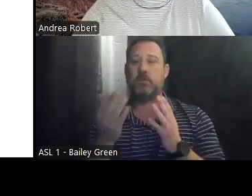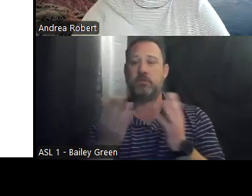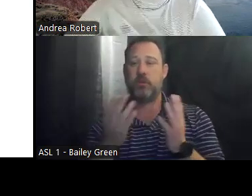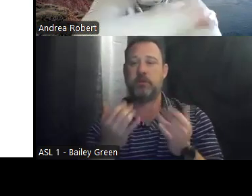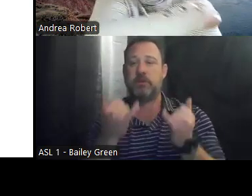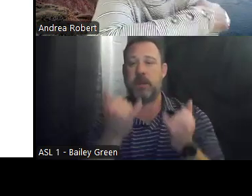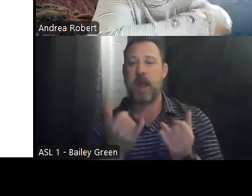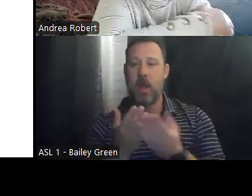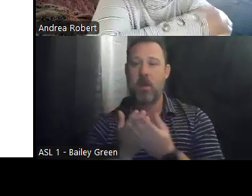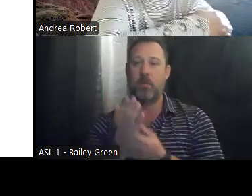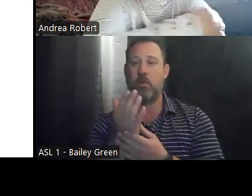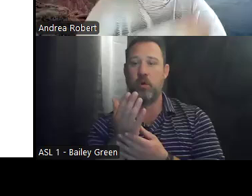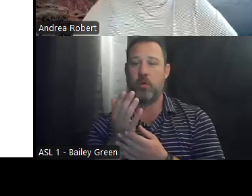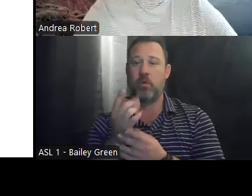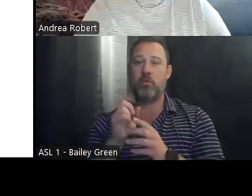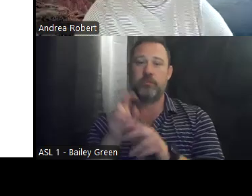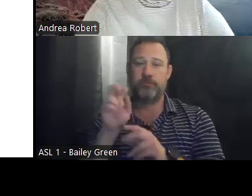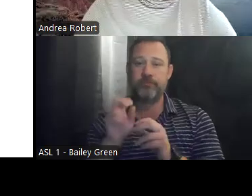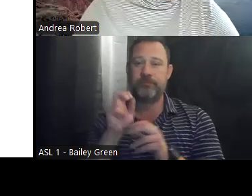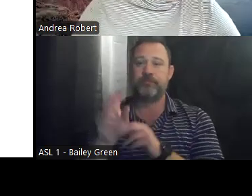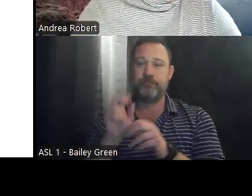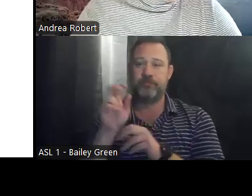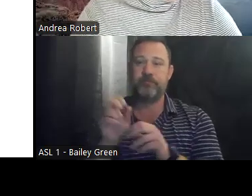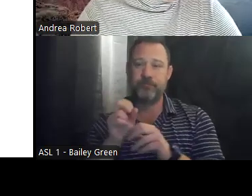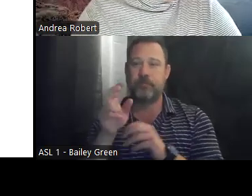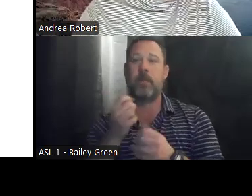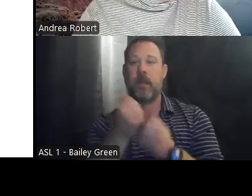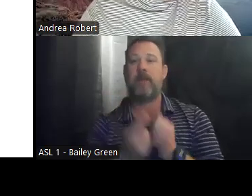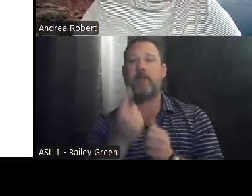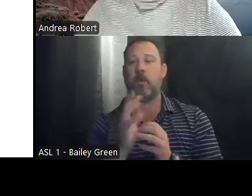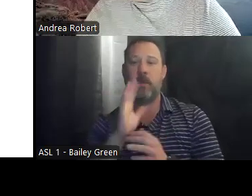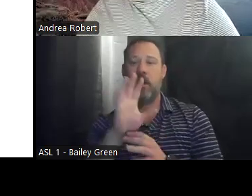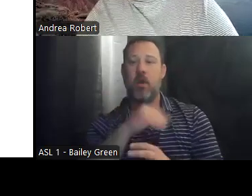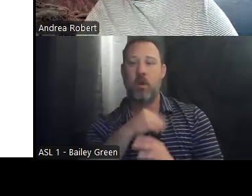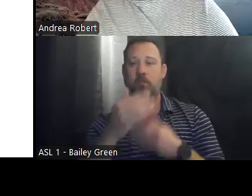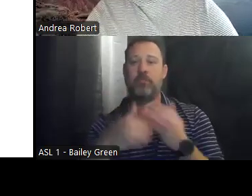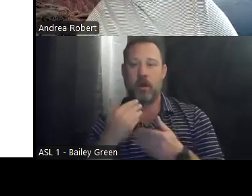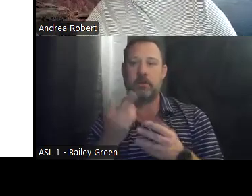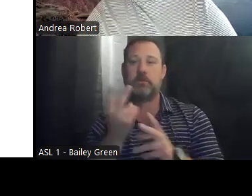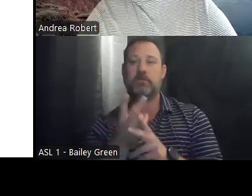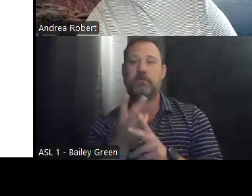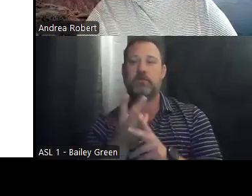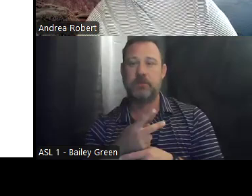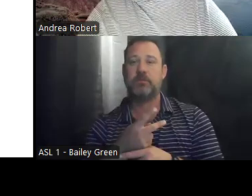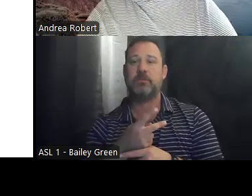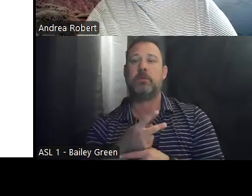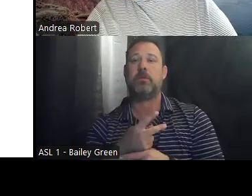going through hoops, and everybody having their own process and procedures for getting things approved, it has